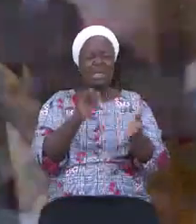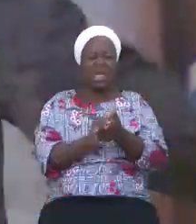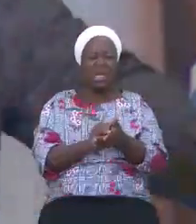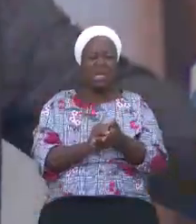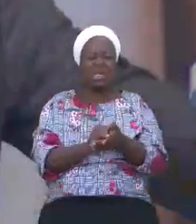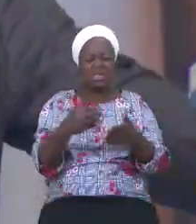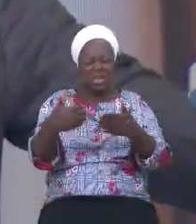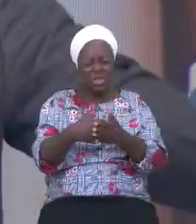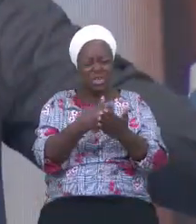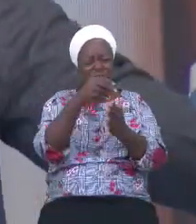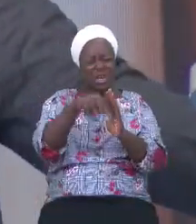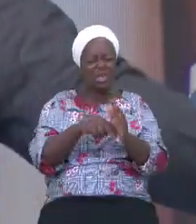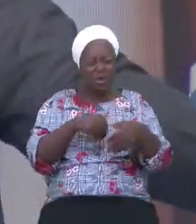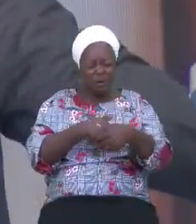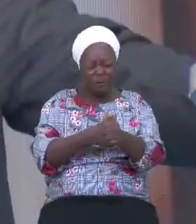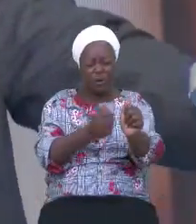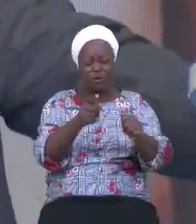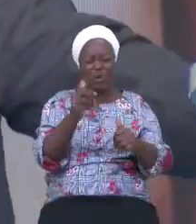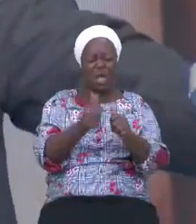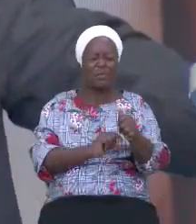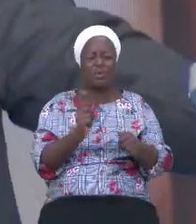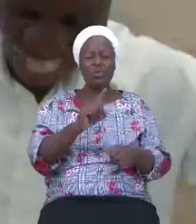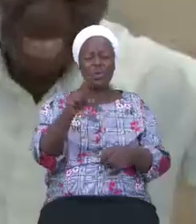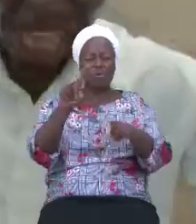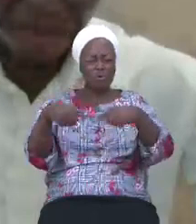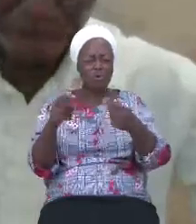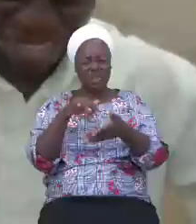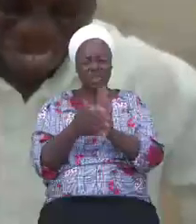newness follow you everywhere you go.